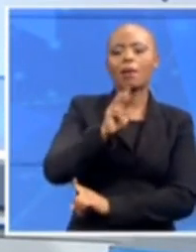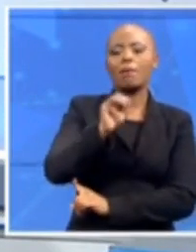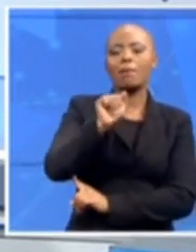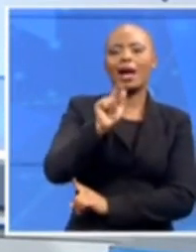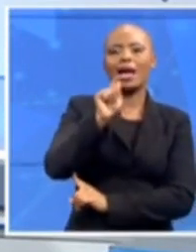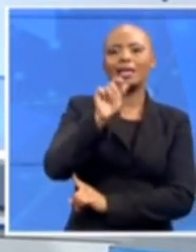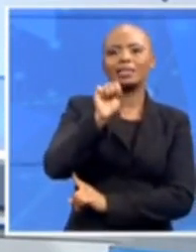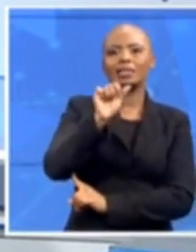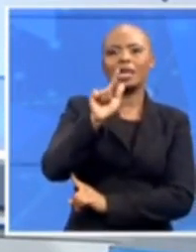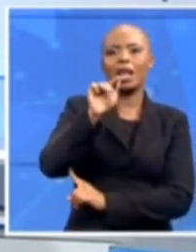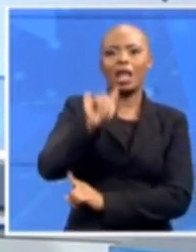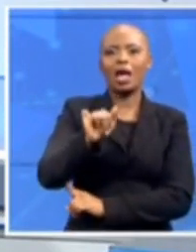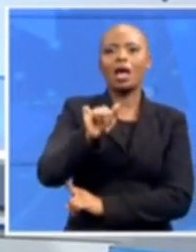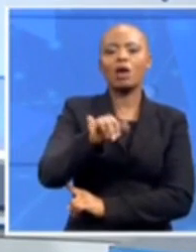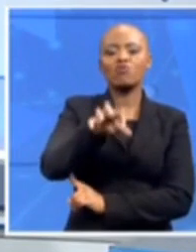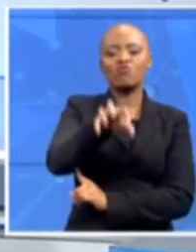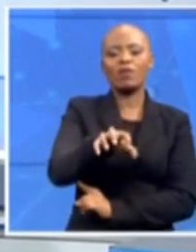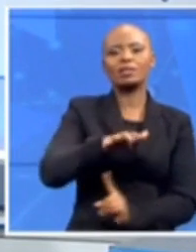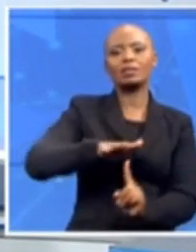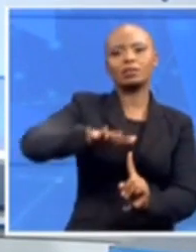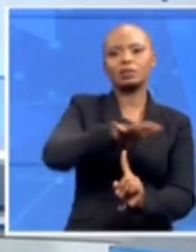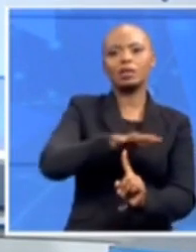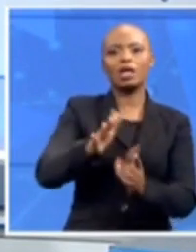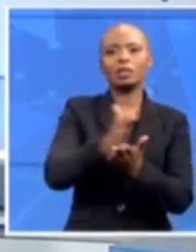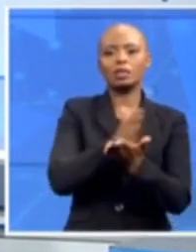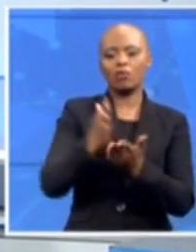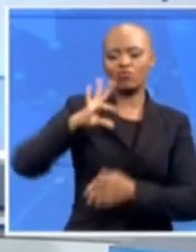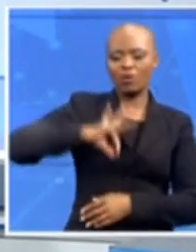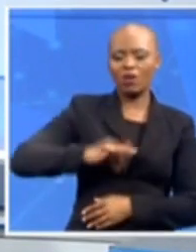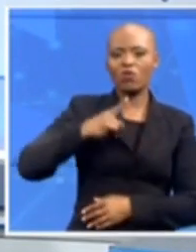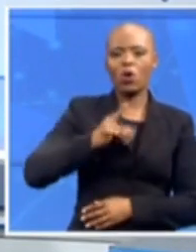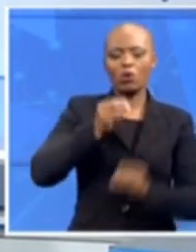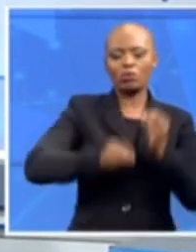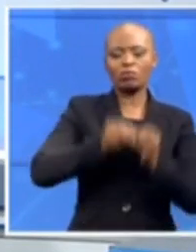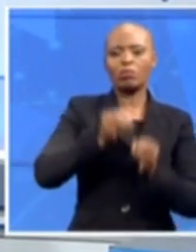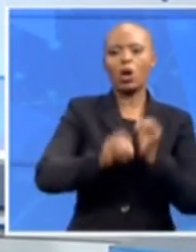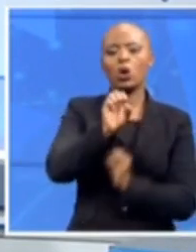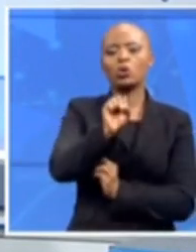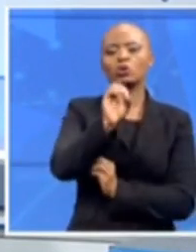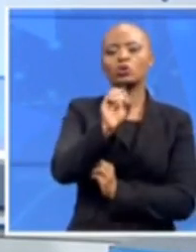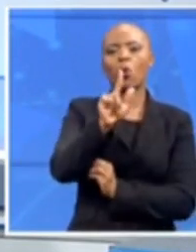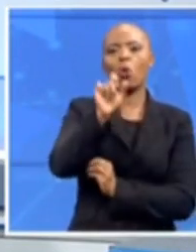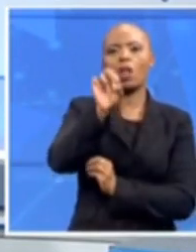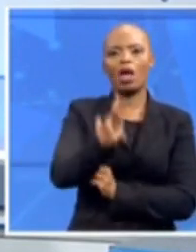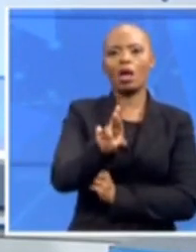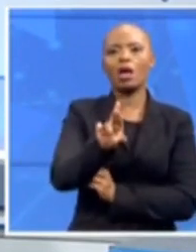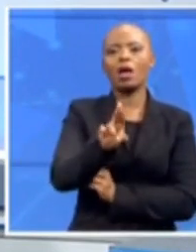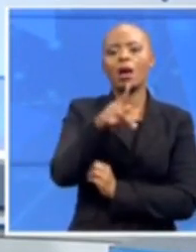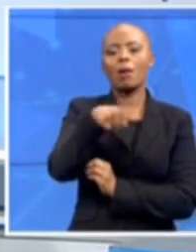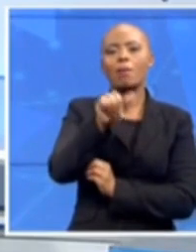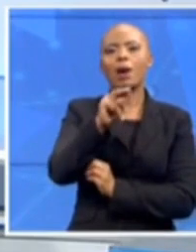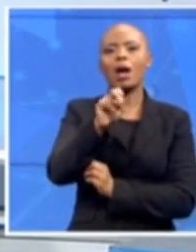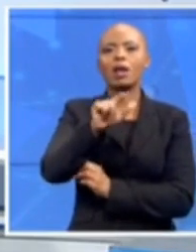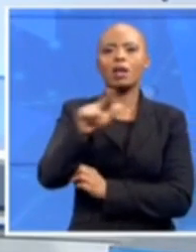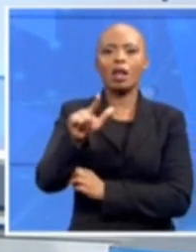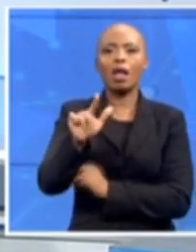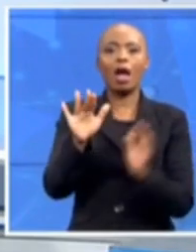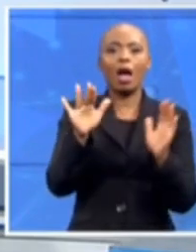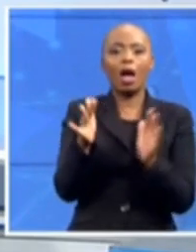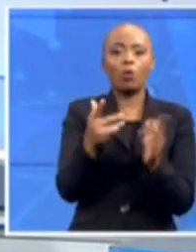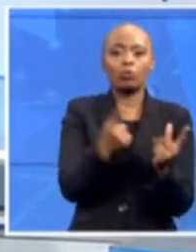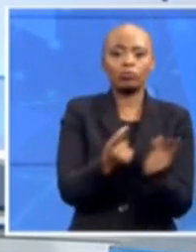from installations of solar panels. How, you ask? Let's find out. SABC News journalist Lutendo Bobodi joins us now live.